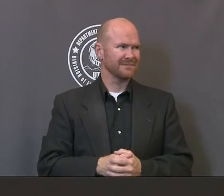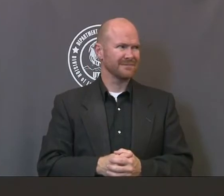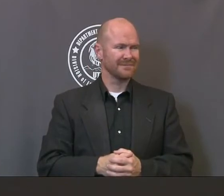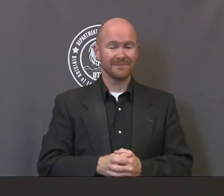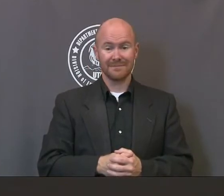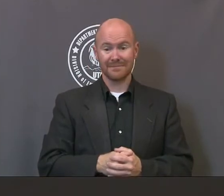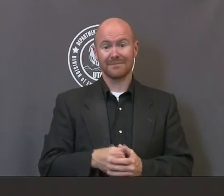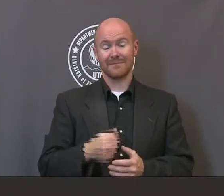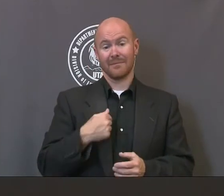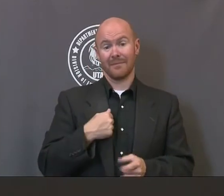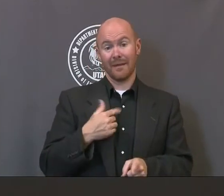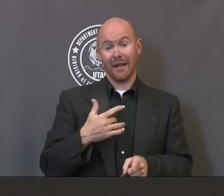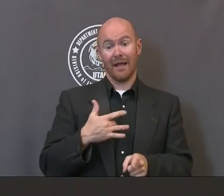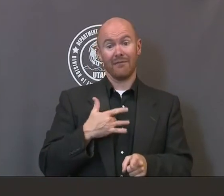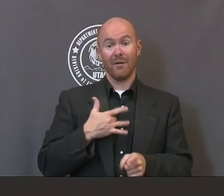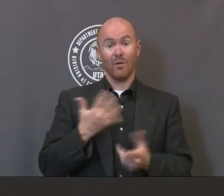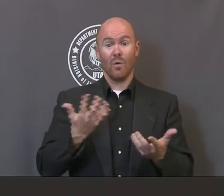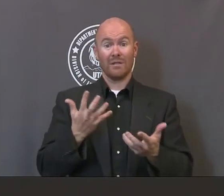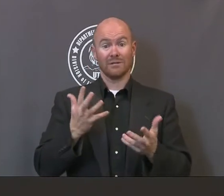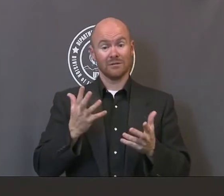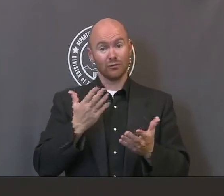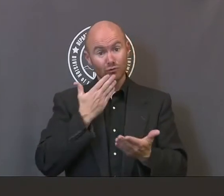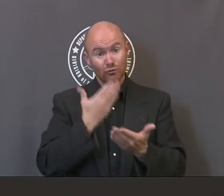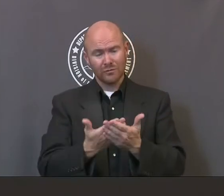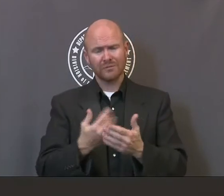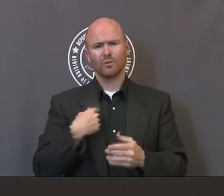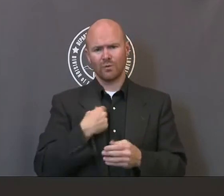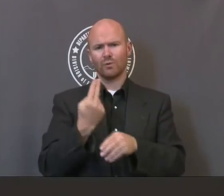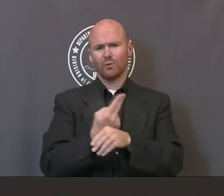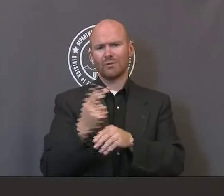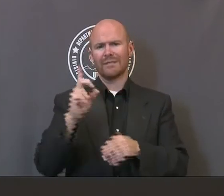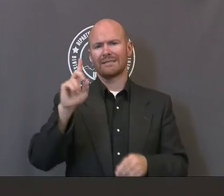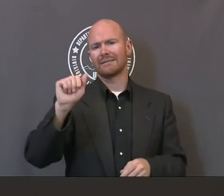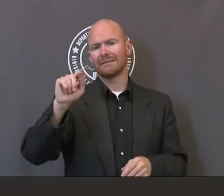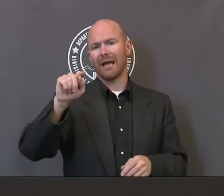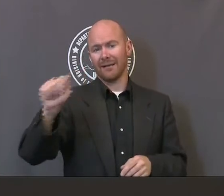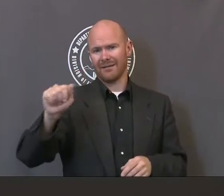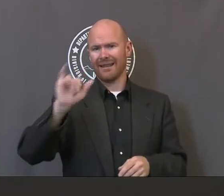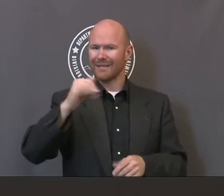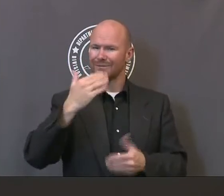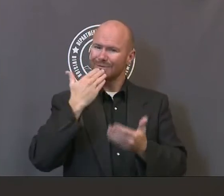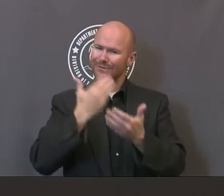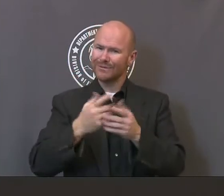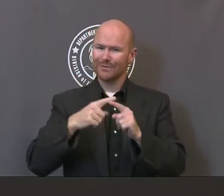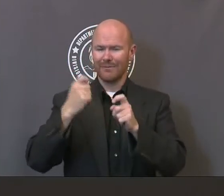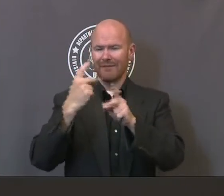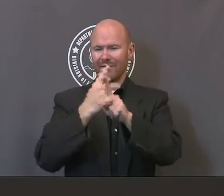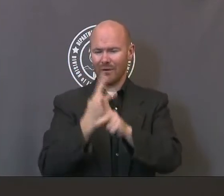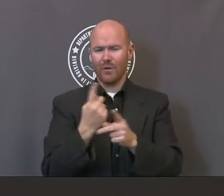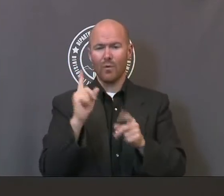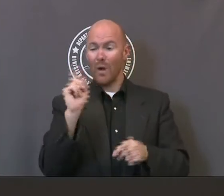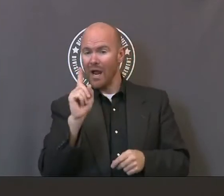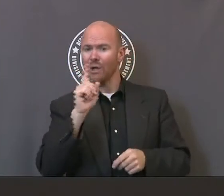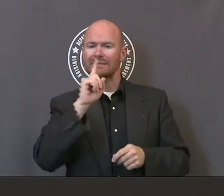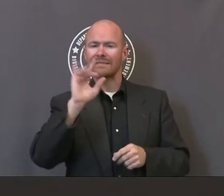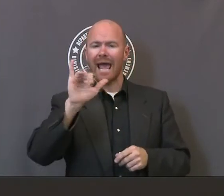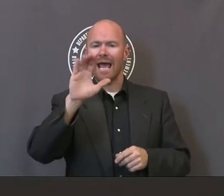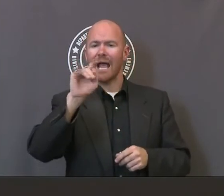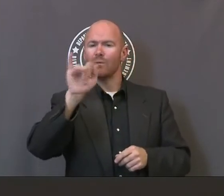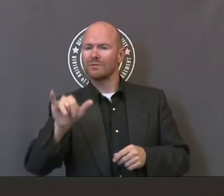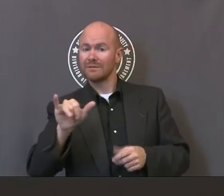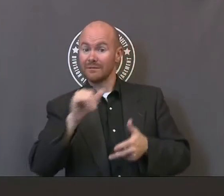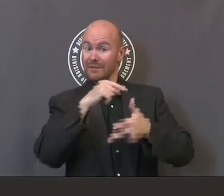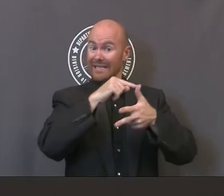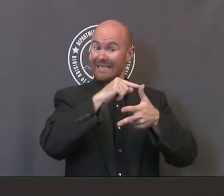I think what's really encouraging here is that we are using data, which is an objective measure, to drive where counties are. And as